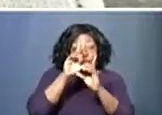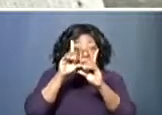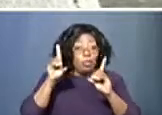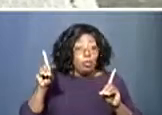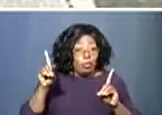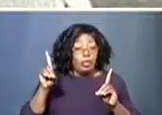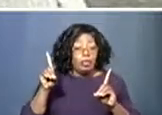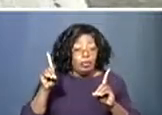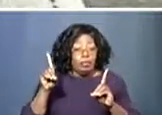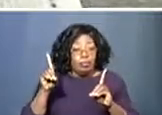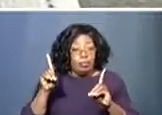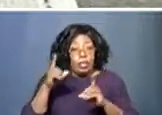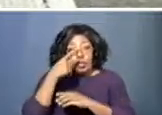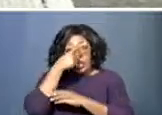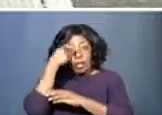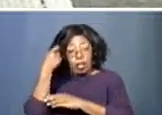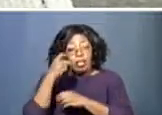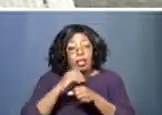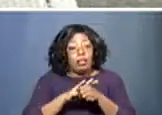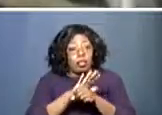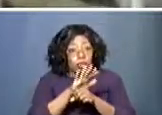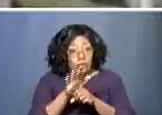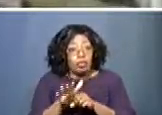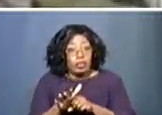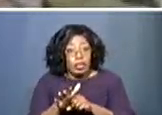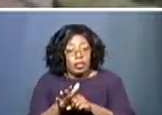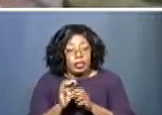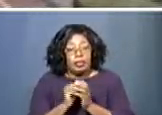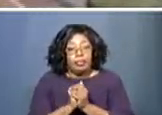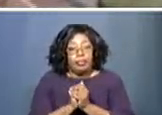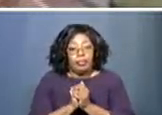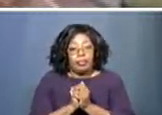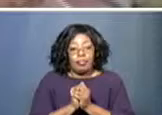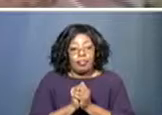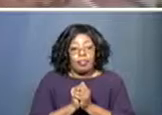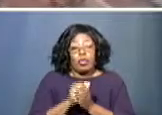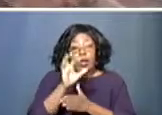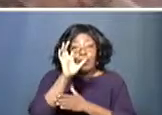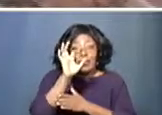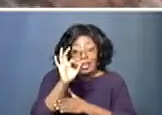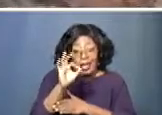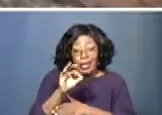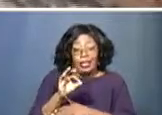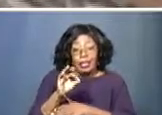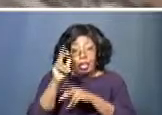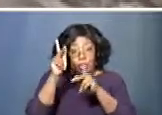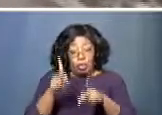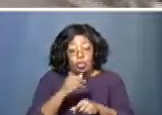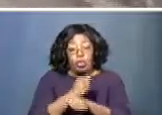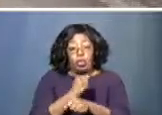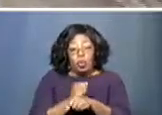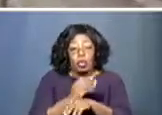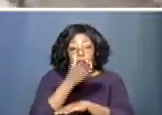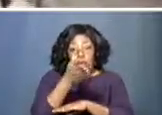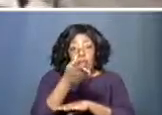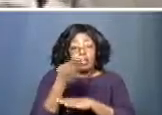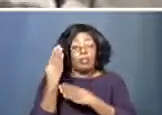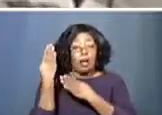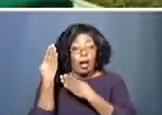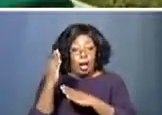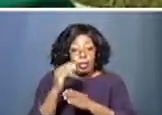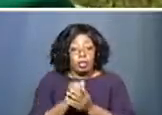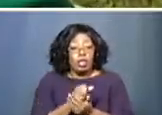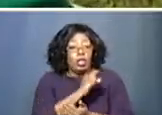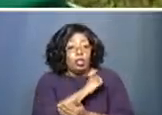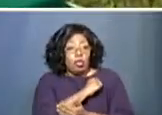or degree because of COVID-19. With 9 COVID officers to work the entire Bahamas, Strawn says